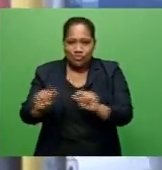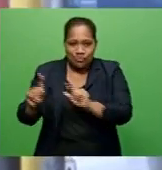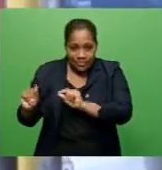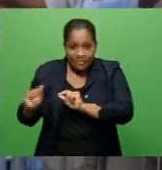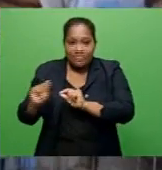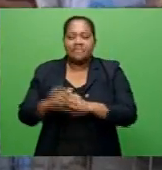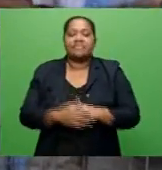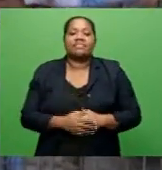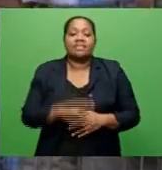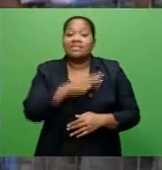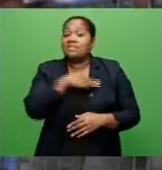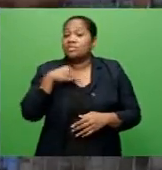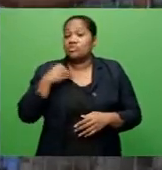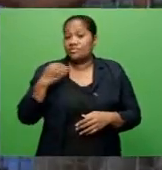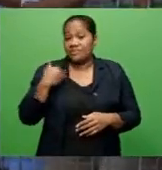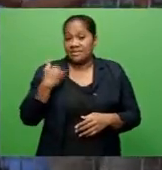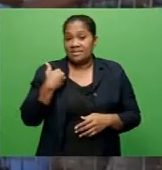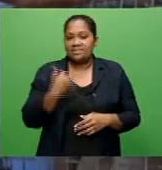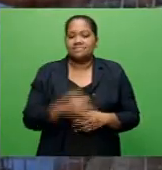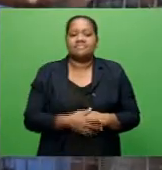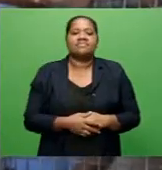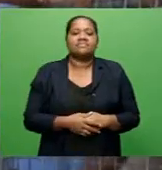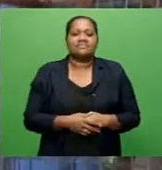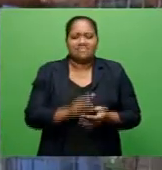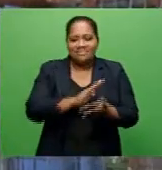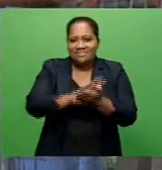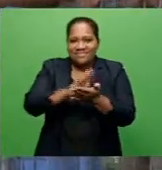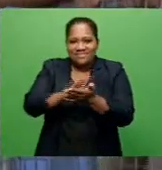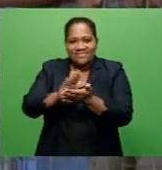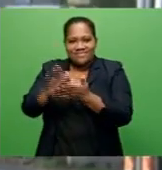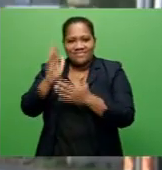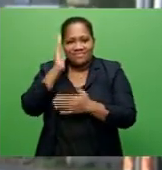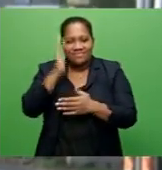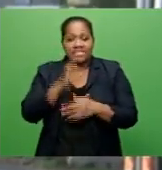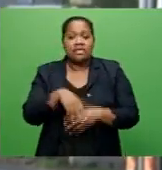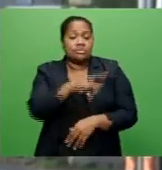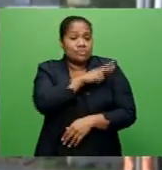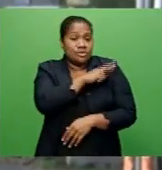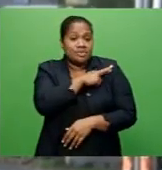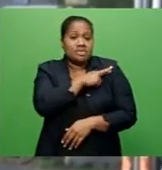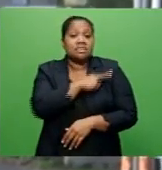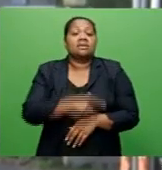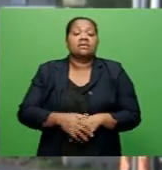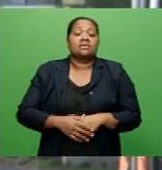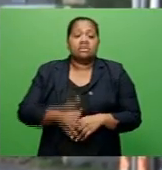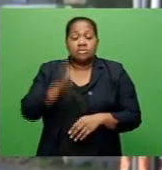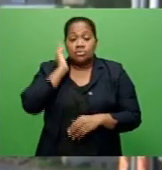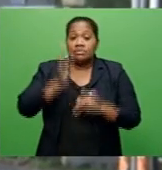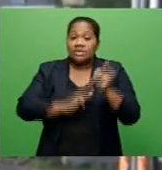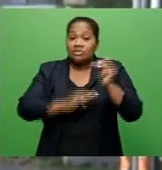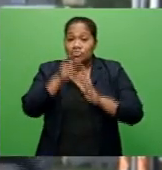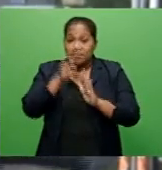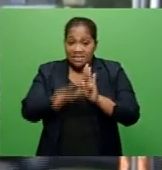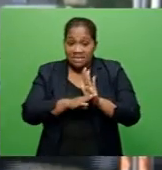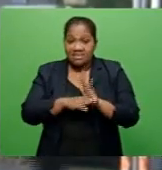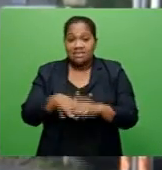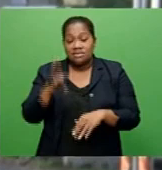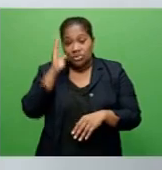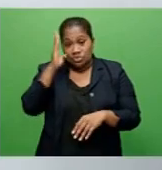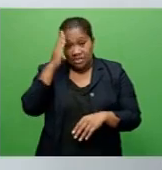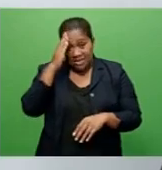of disinfecting the school, all that. The responsibility tasked to the school managements and school heads to ensure that